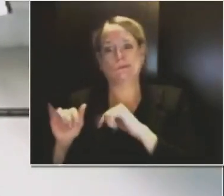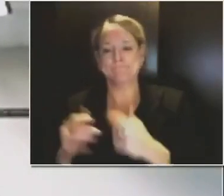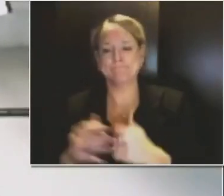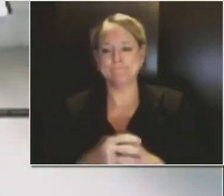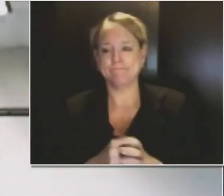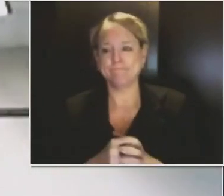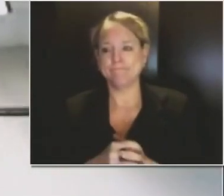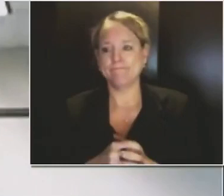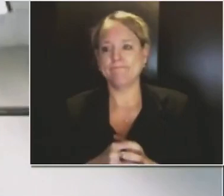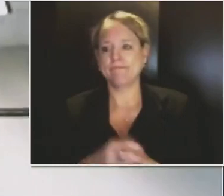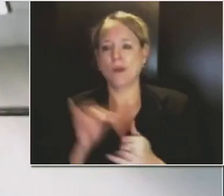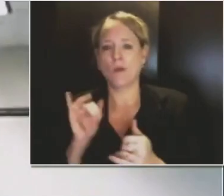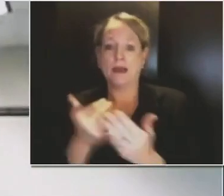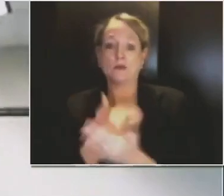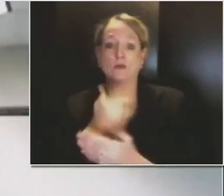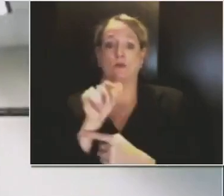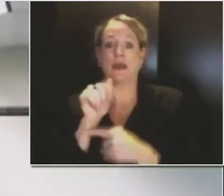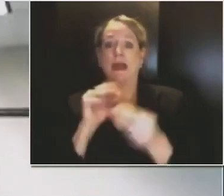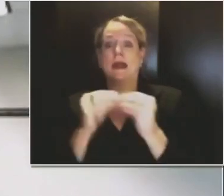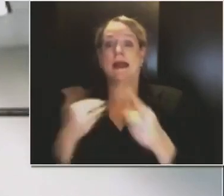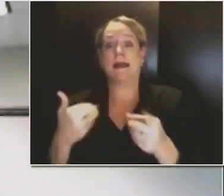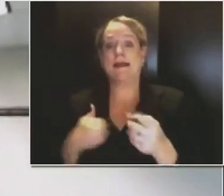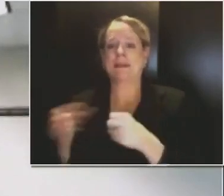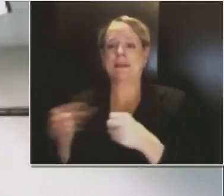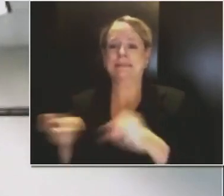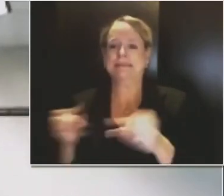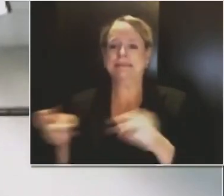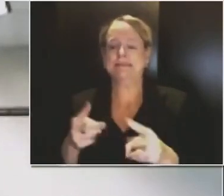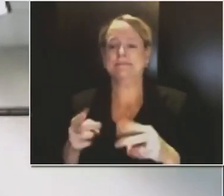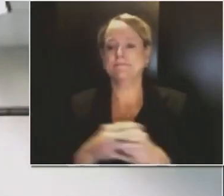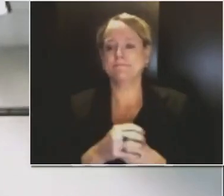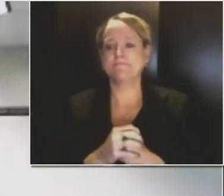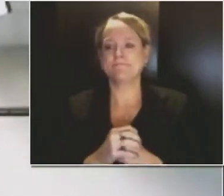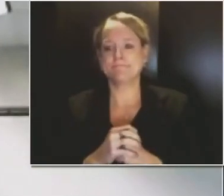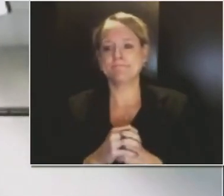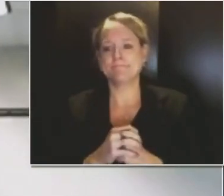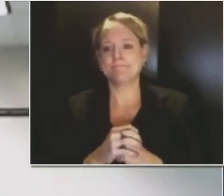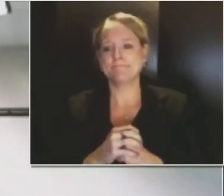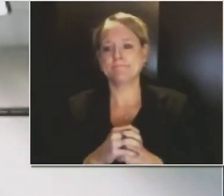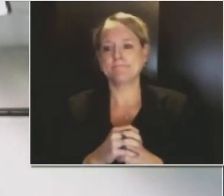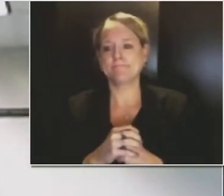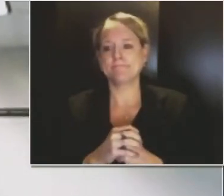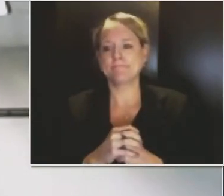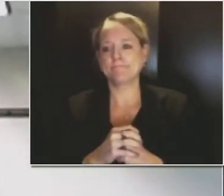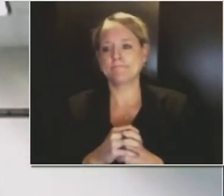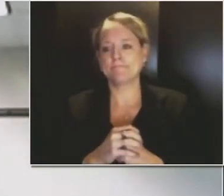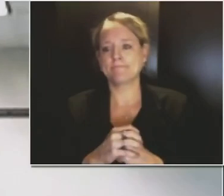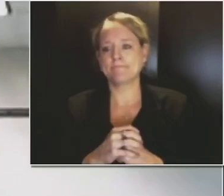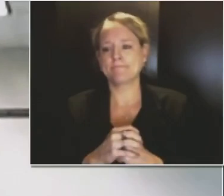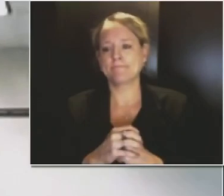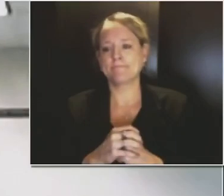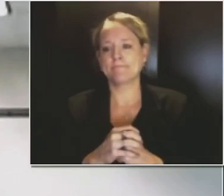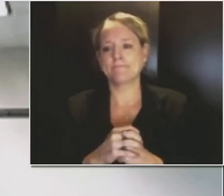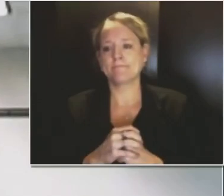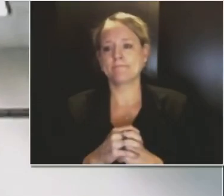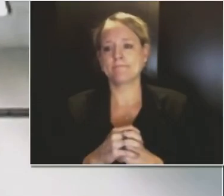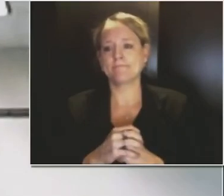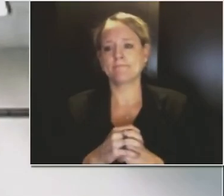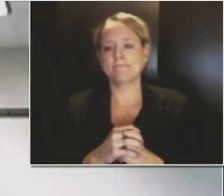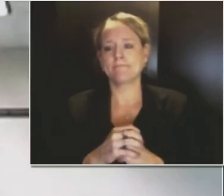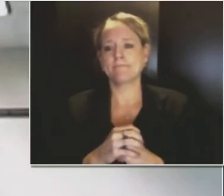find a way that they could adequately match the testing data with the person. That's not a